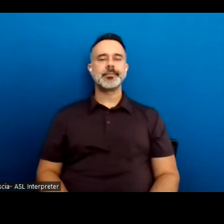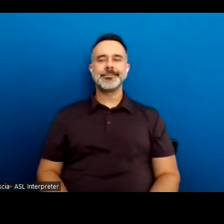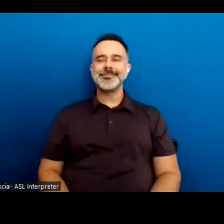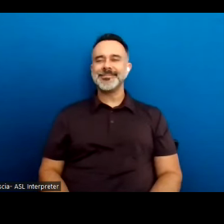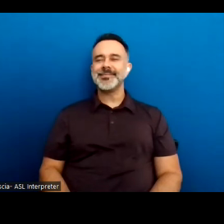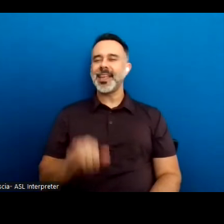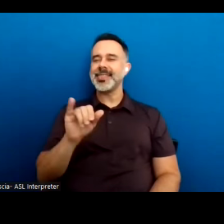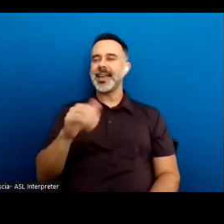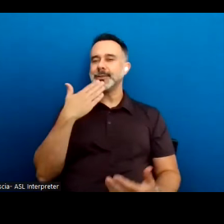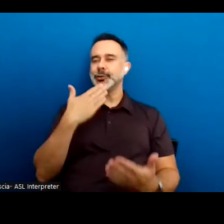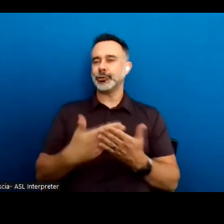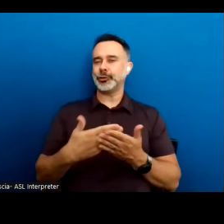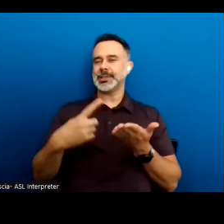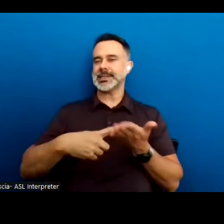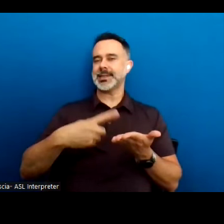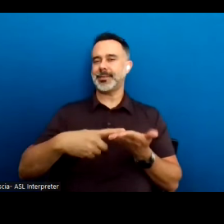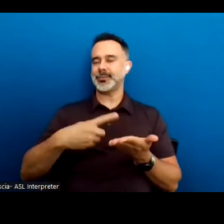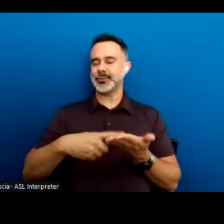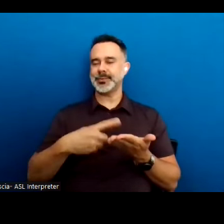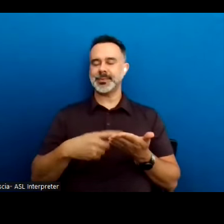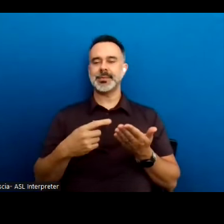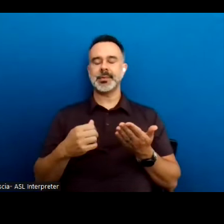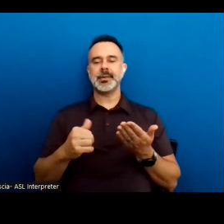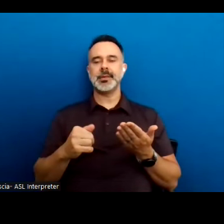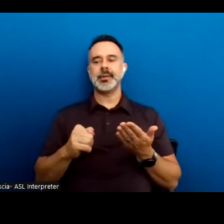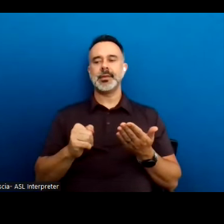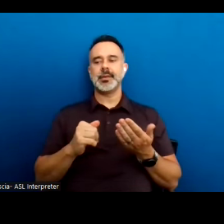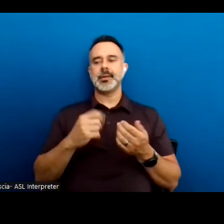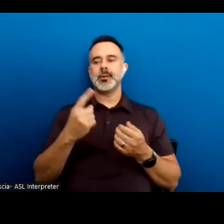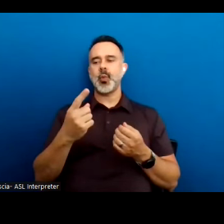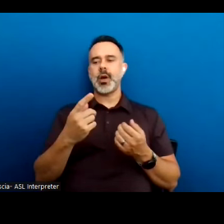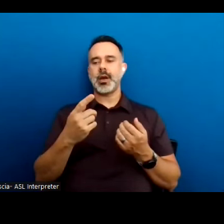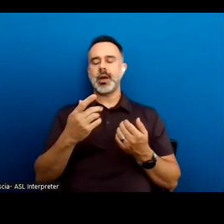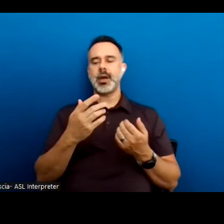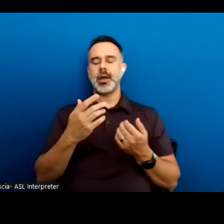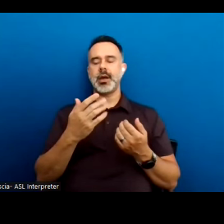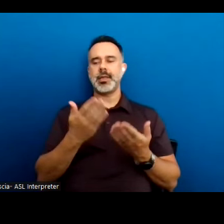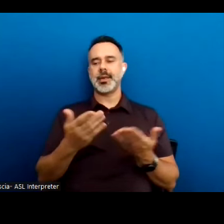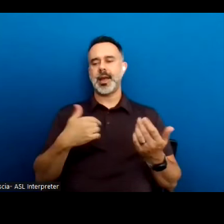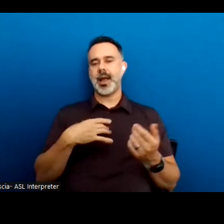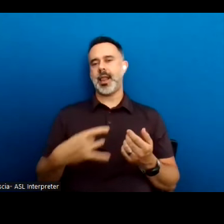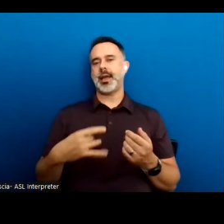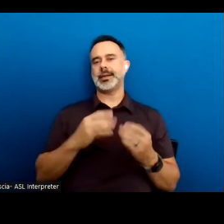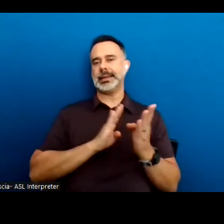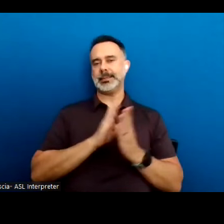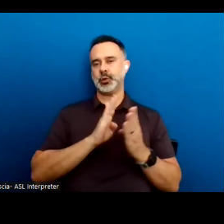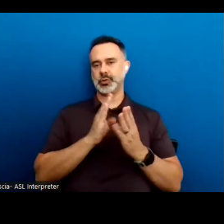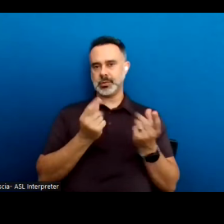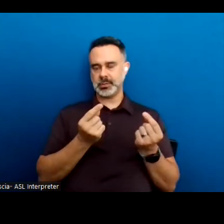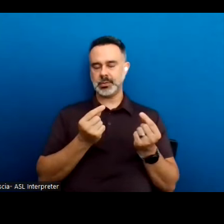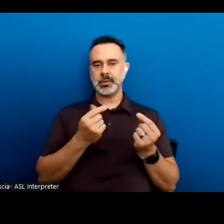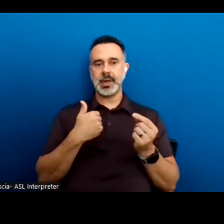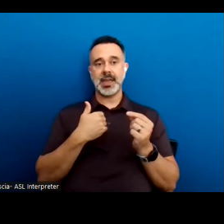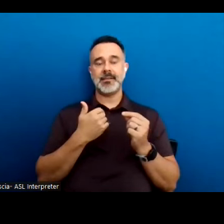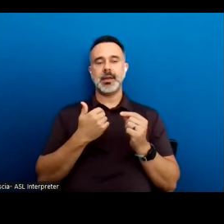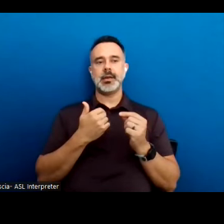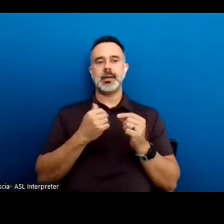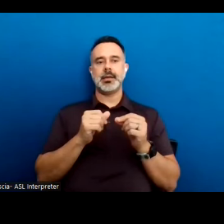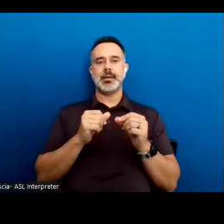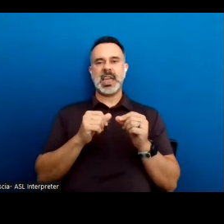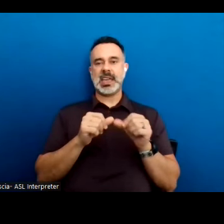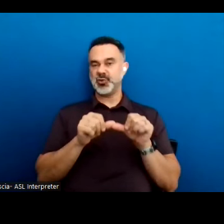good discussion. And one of the things that I like to do in person is have a running chart paper.